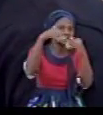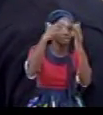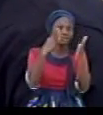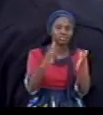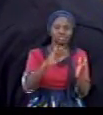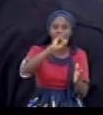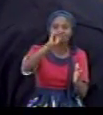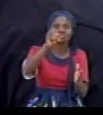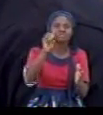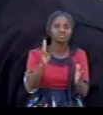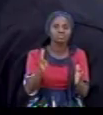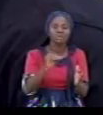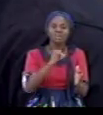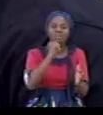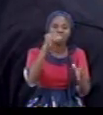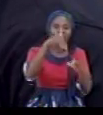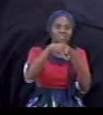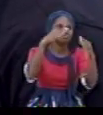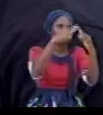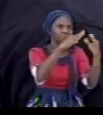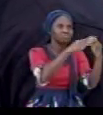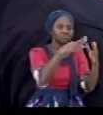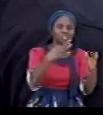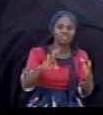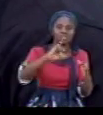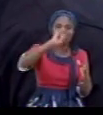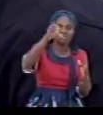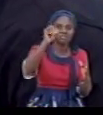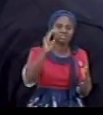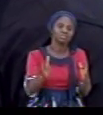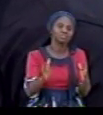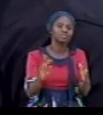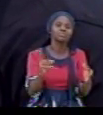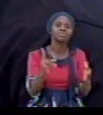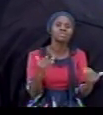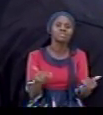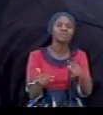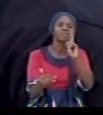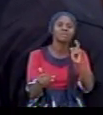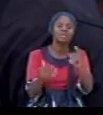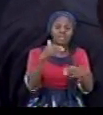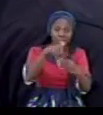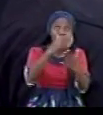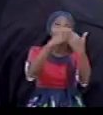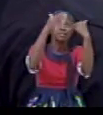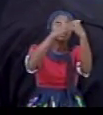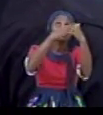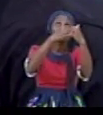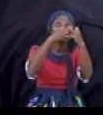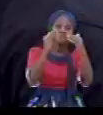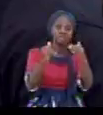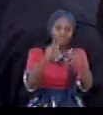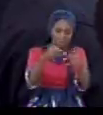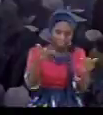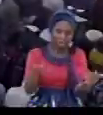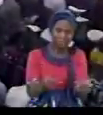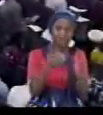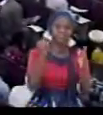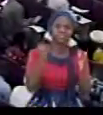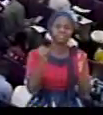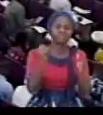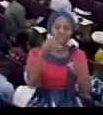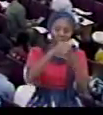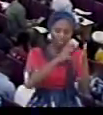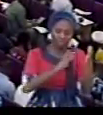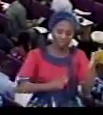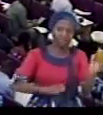In the tent of Job, where are you now? In heavenly places, in